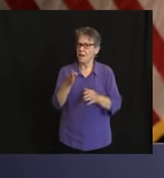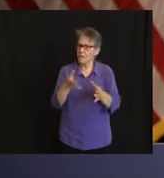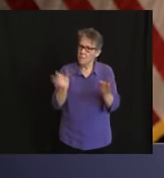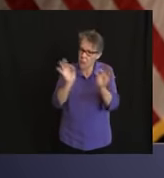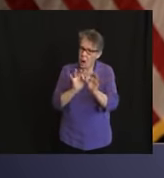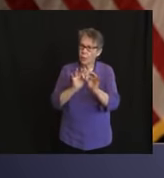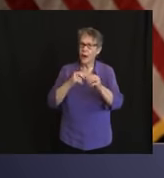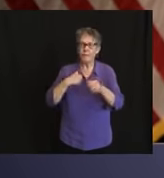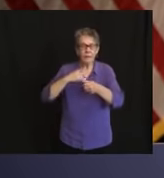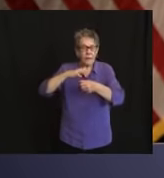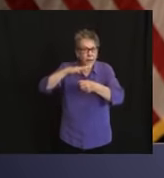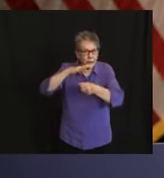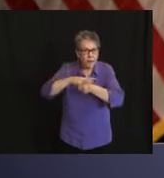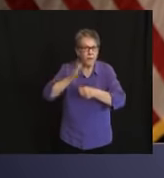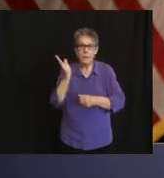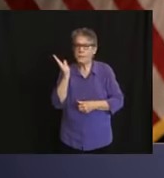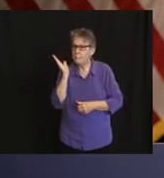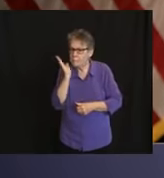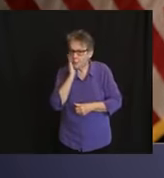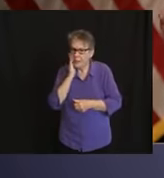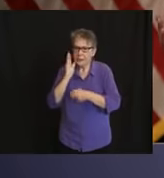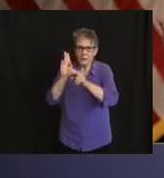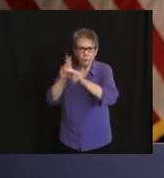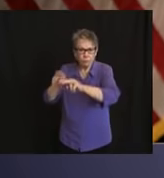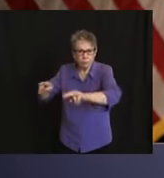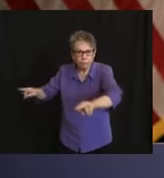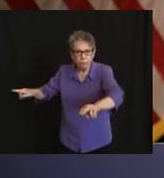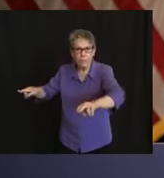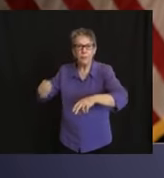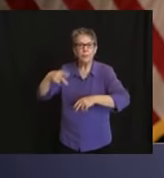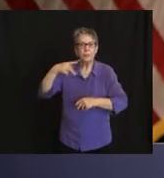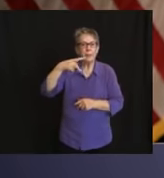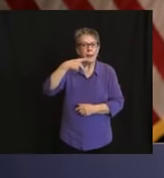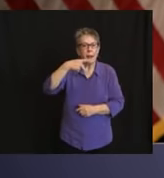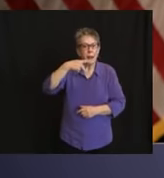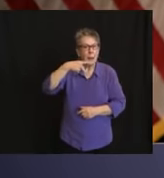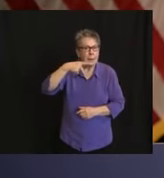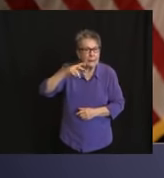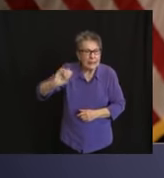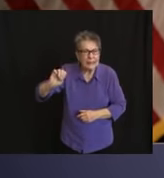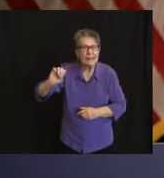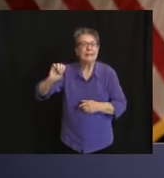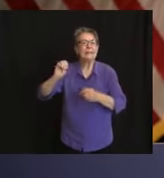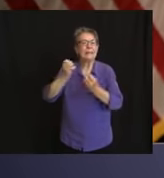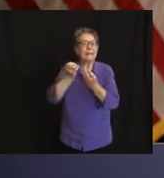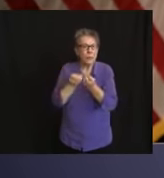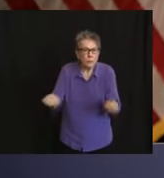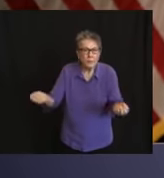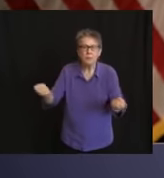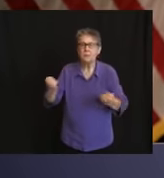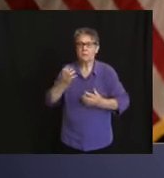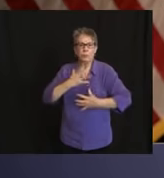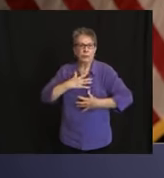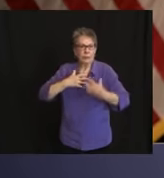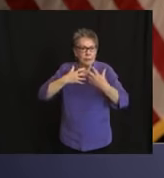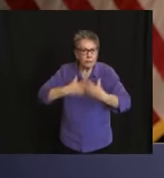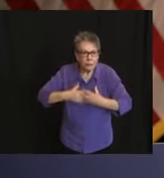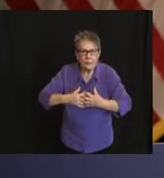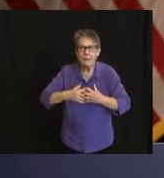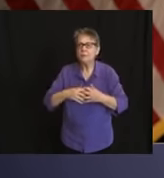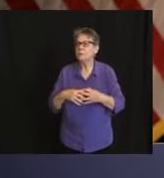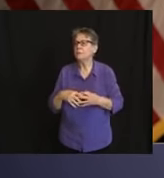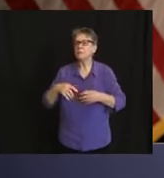field medical station. General Semonite said to me today, Javits, if you get the economy back up and running, it may be hard to keep Javits